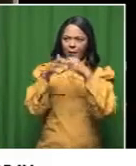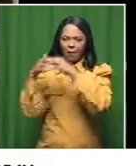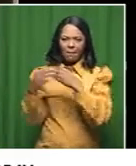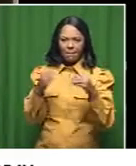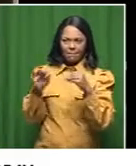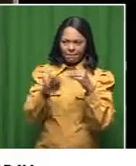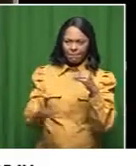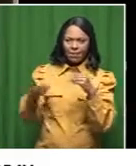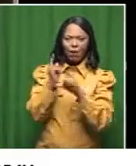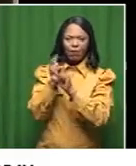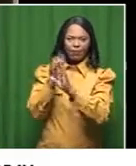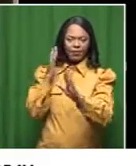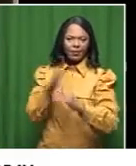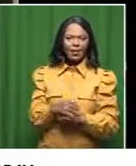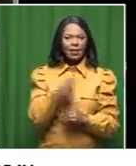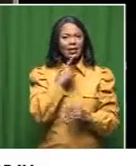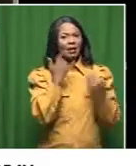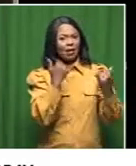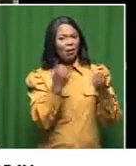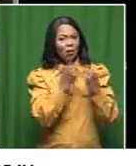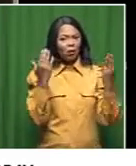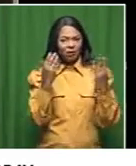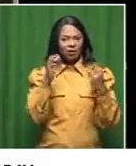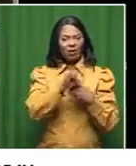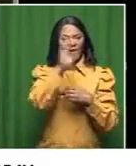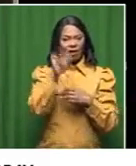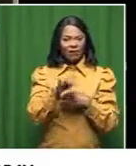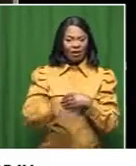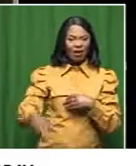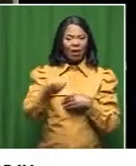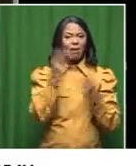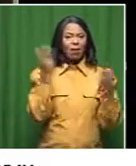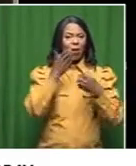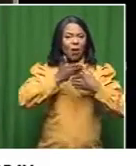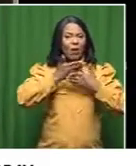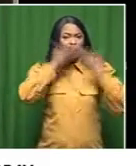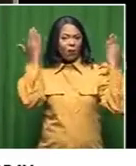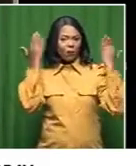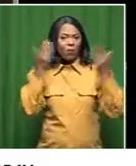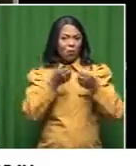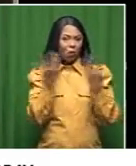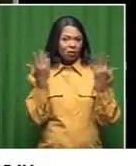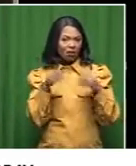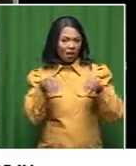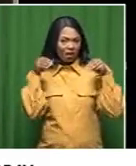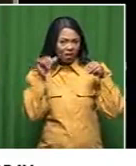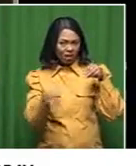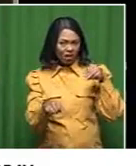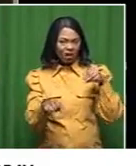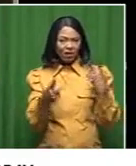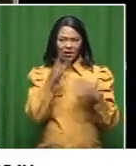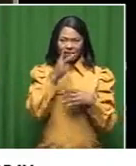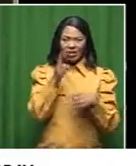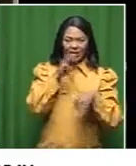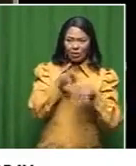say that South Africa's alarmingly high rate of unemployment needs to be a priority in any effort to help kickstart the country's